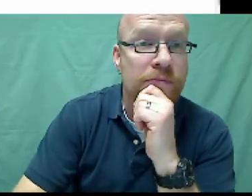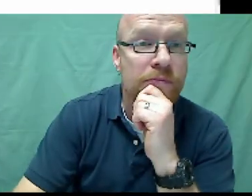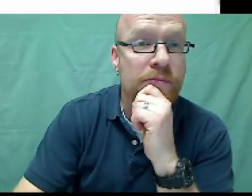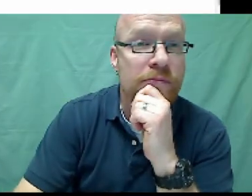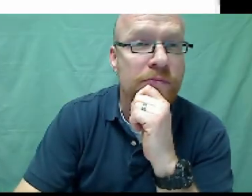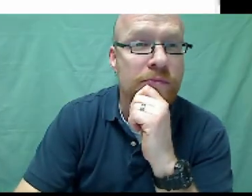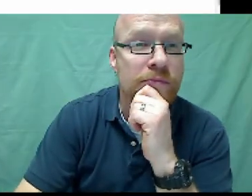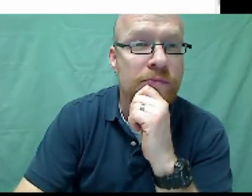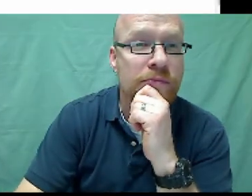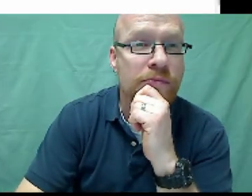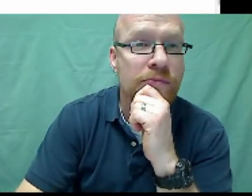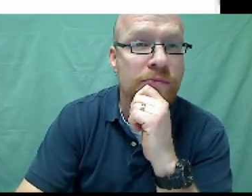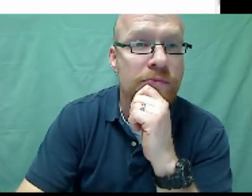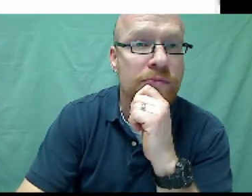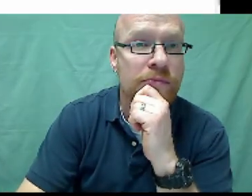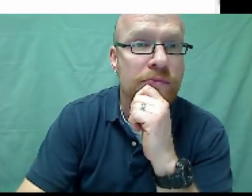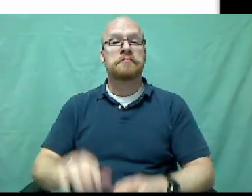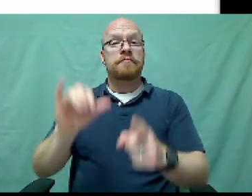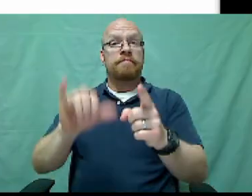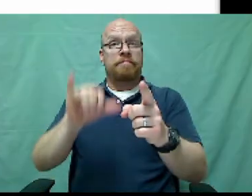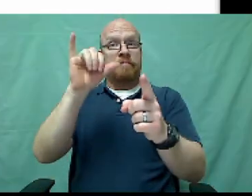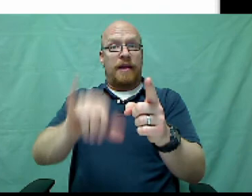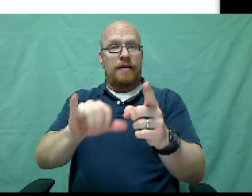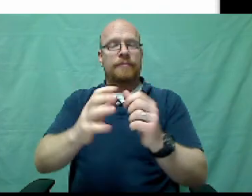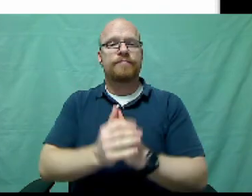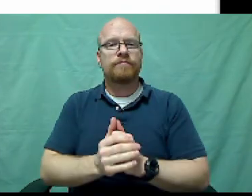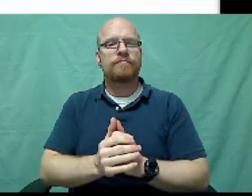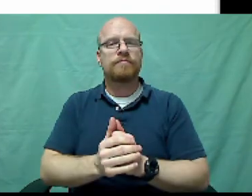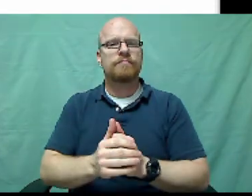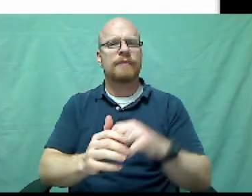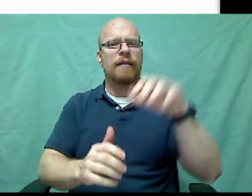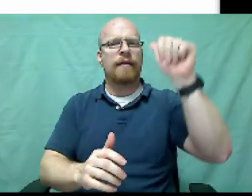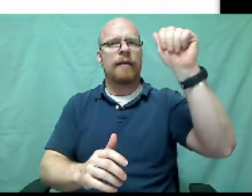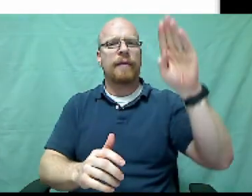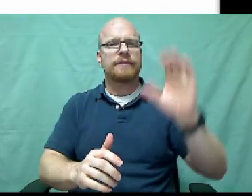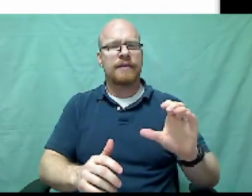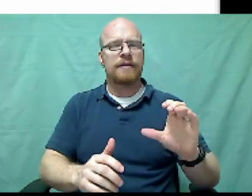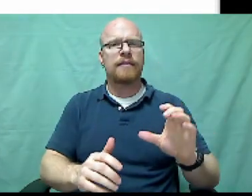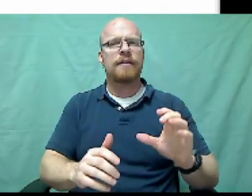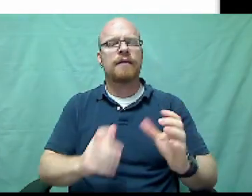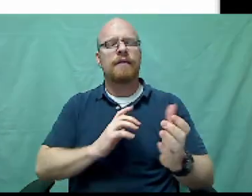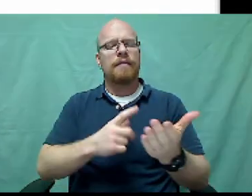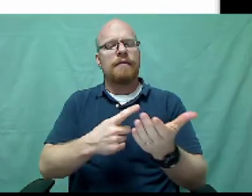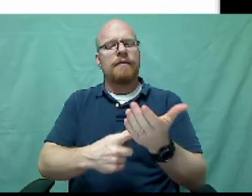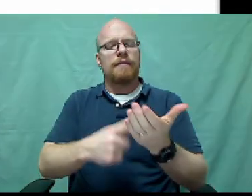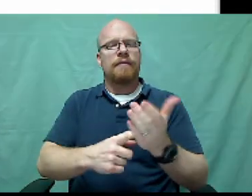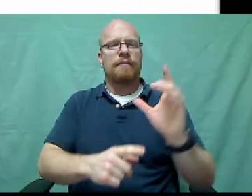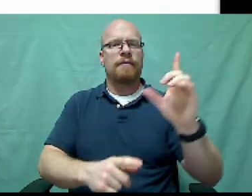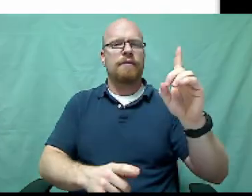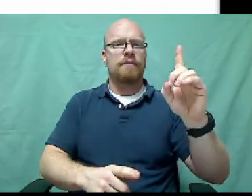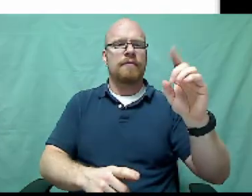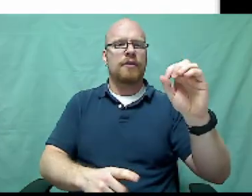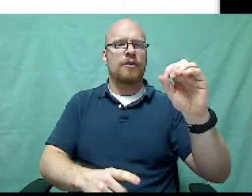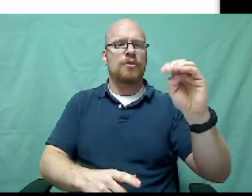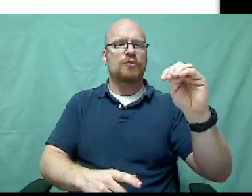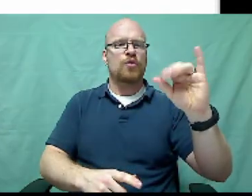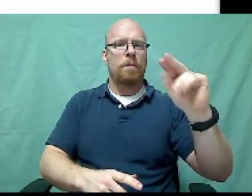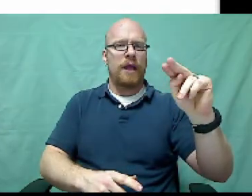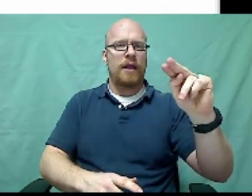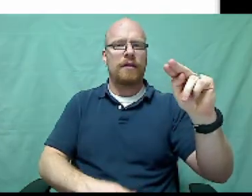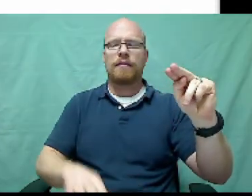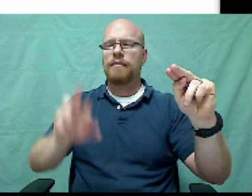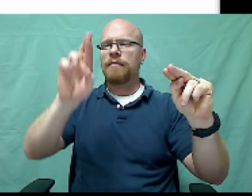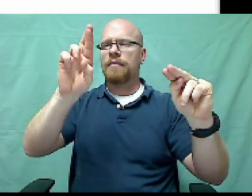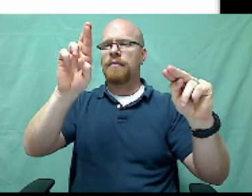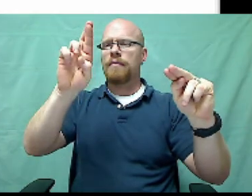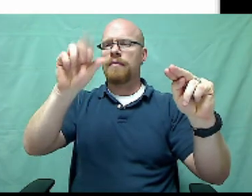work anyways. That's not a function. Now, we have examples A, B, and C. We're